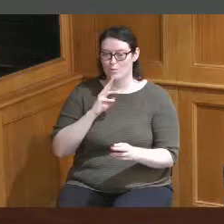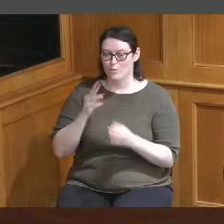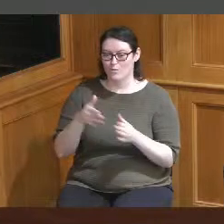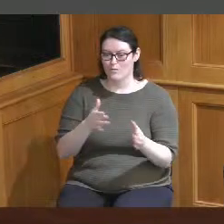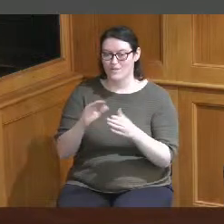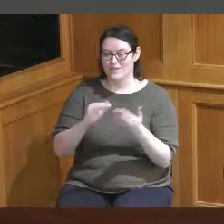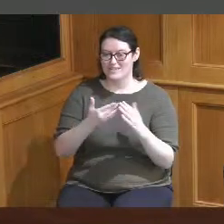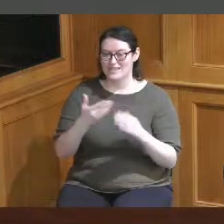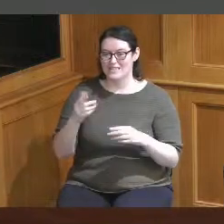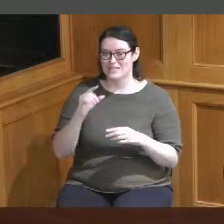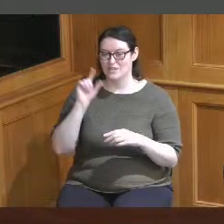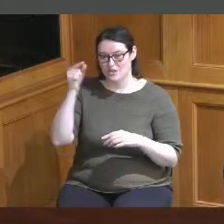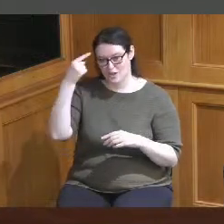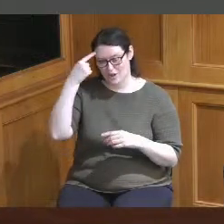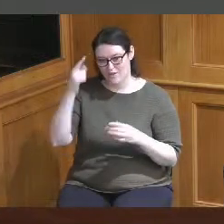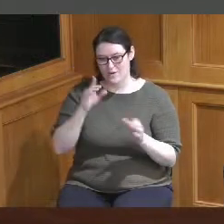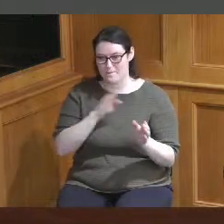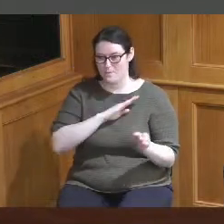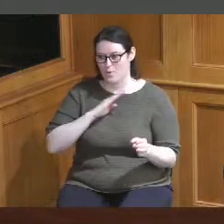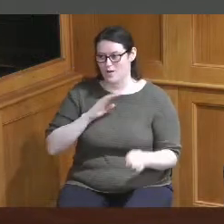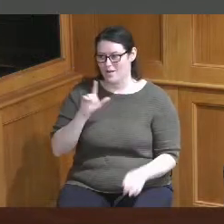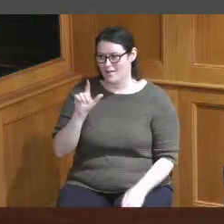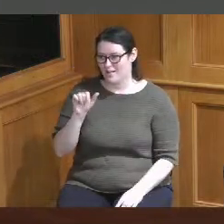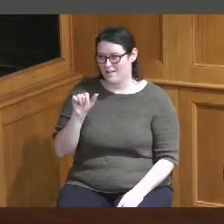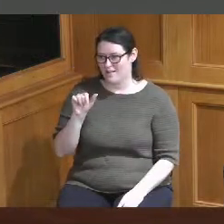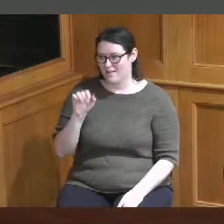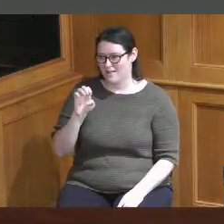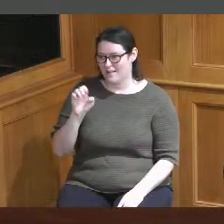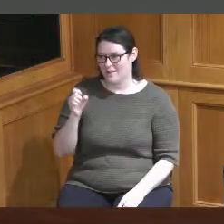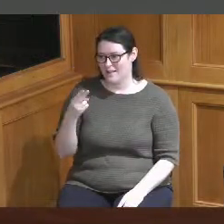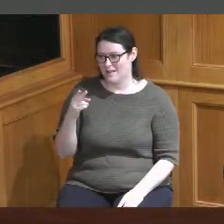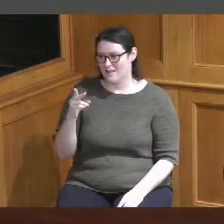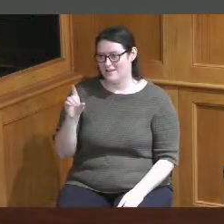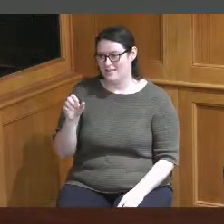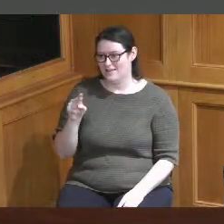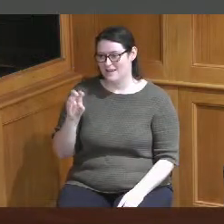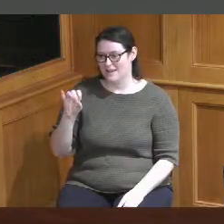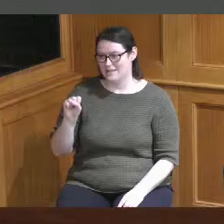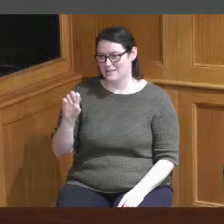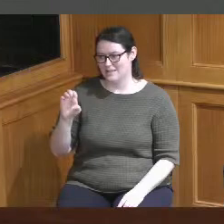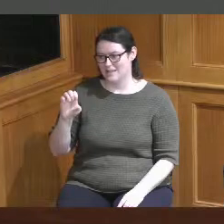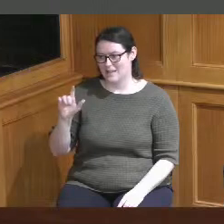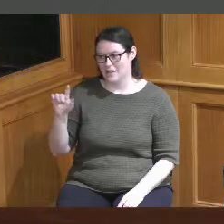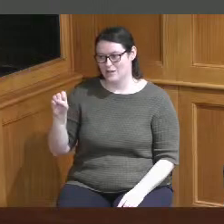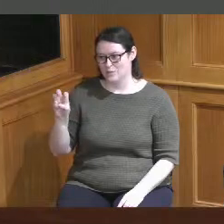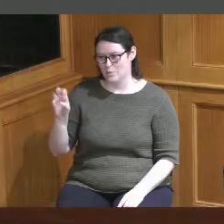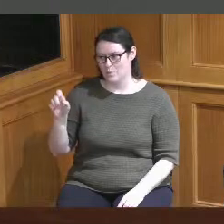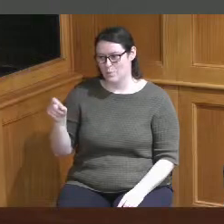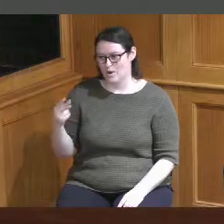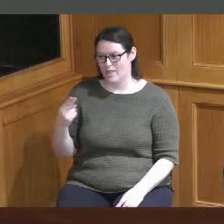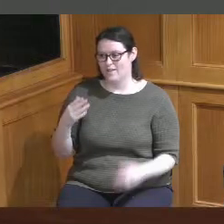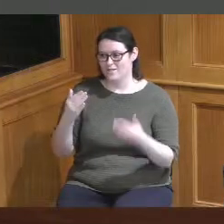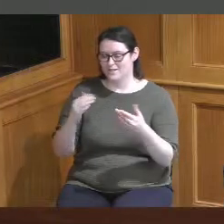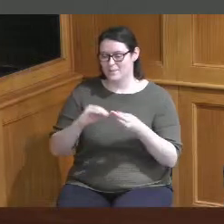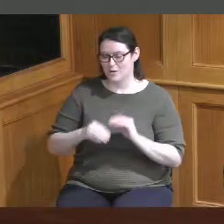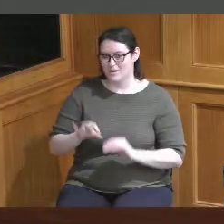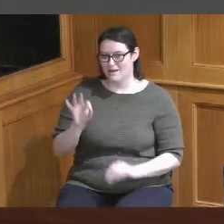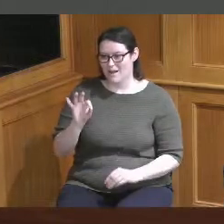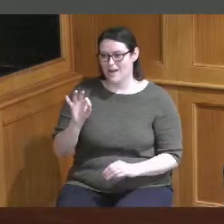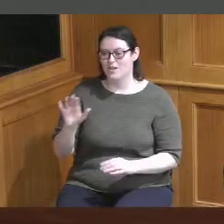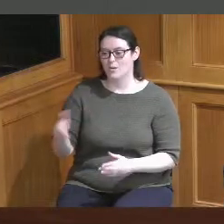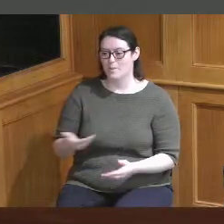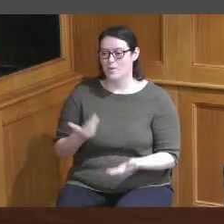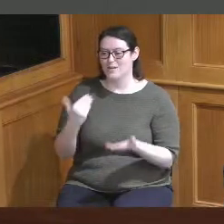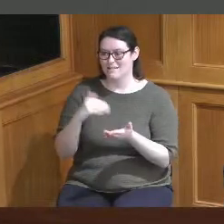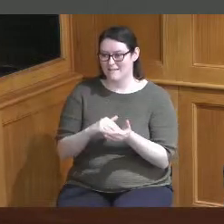Board, Leah Dennis Ellsworth. Item number 9 is a resolution reappointing a member to the County Law Library